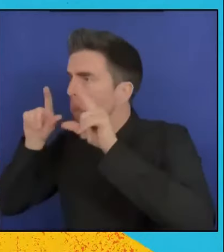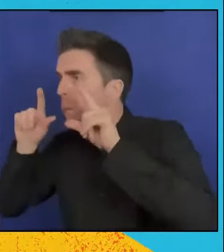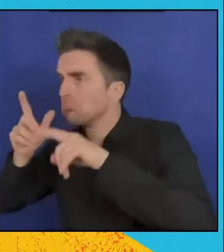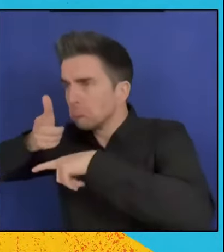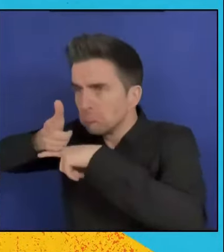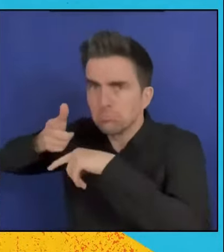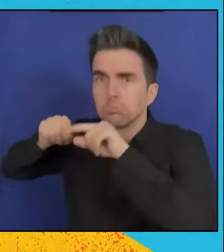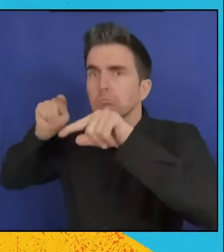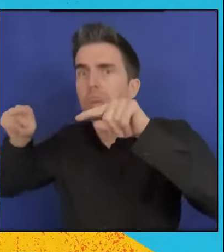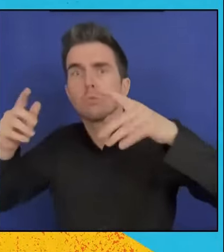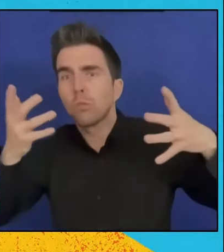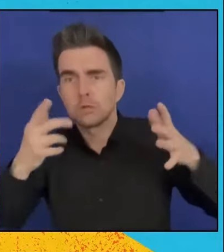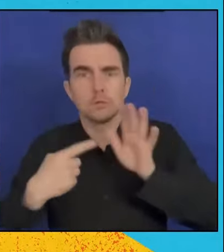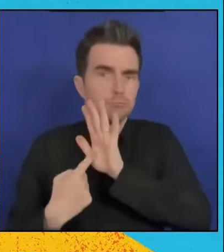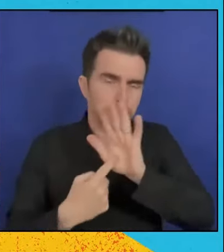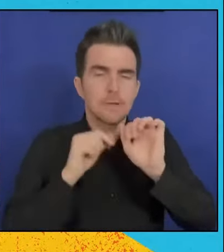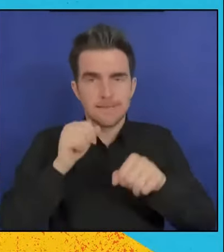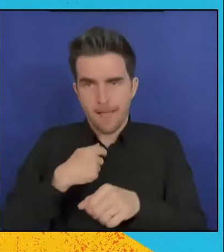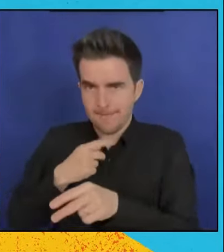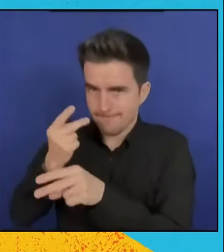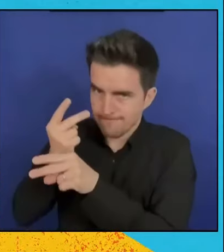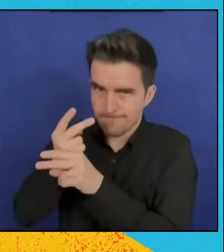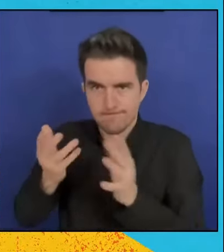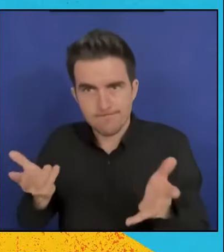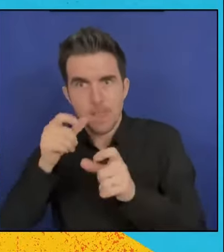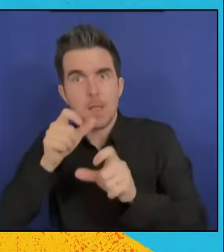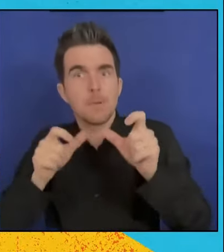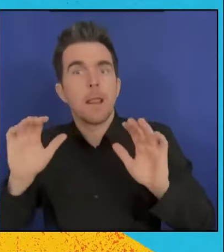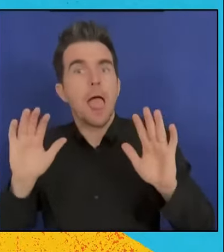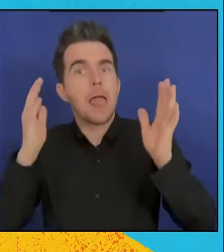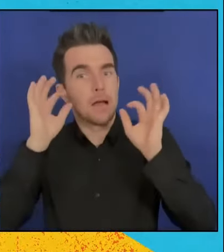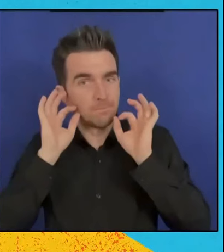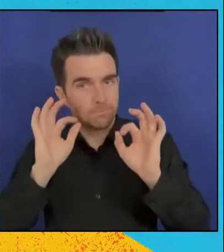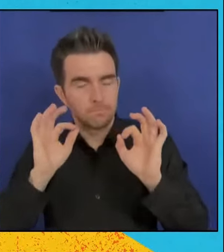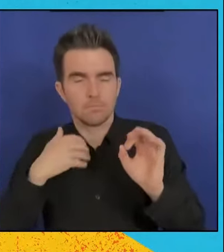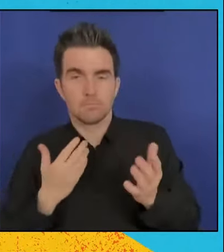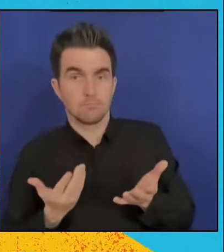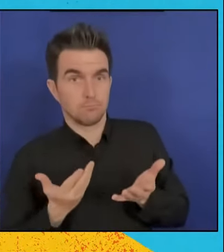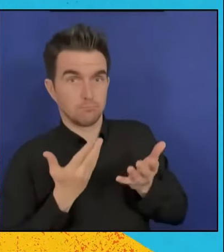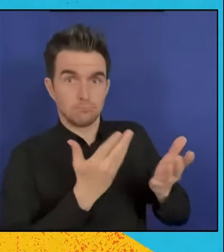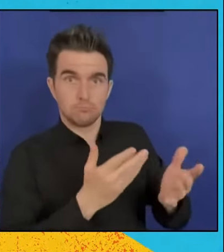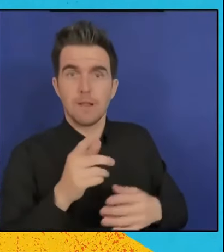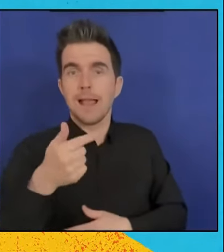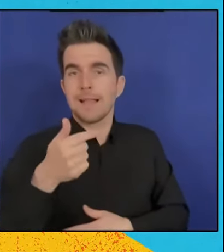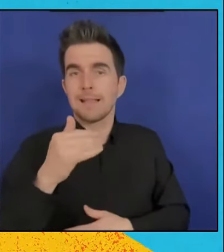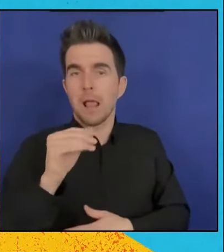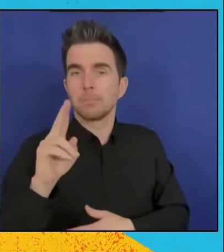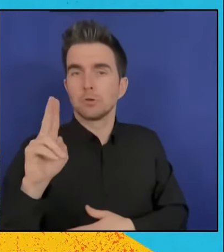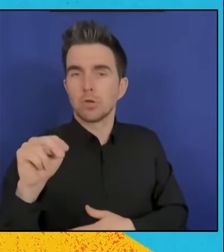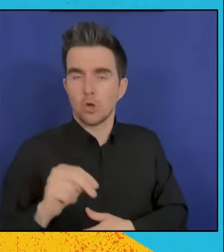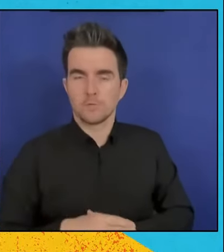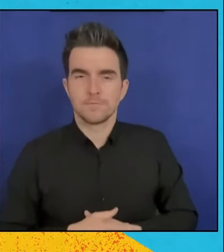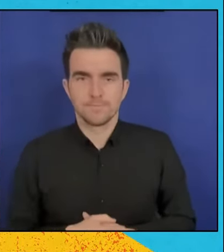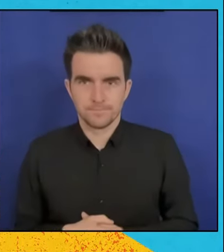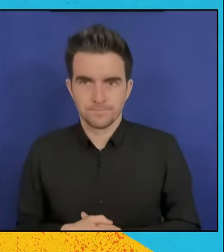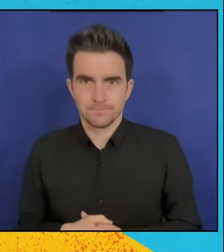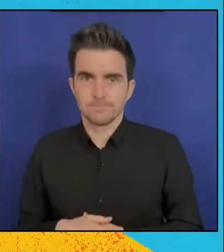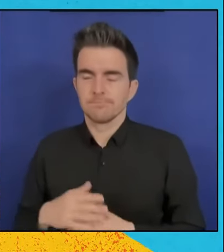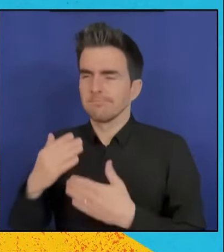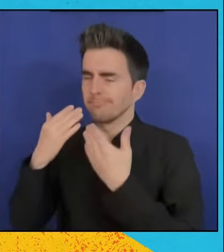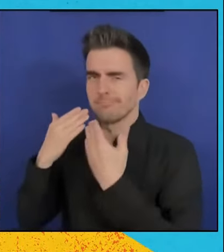Okay, thank you so much for this opportunity. Ladies and gentlemen at this place. So I'm Gibson